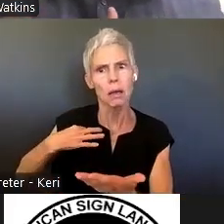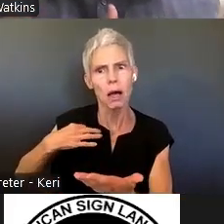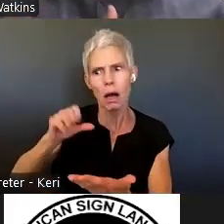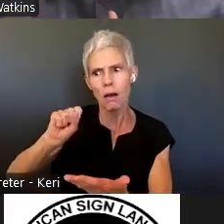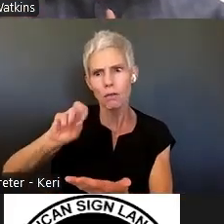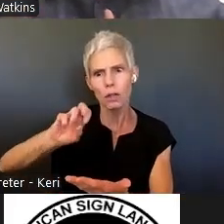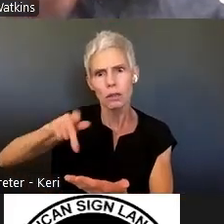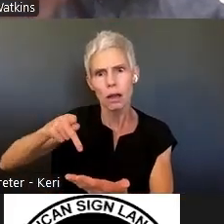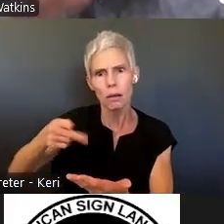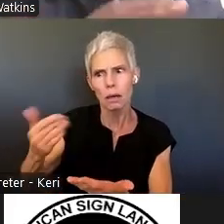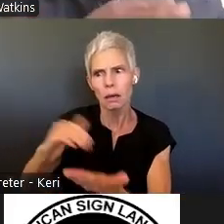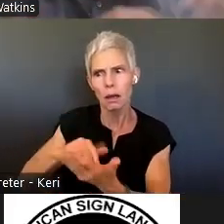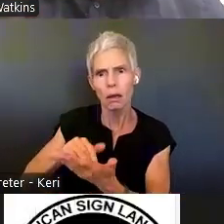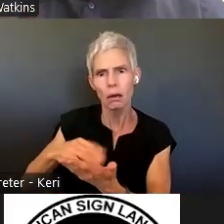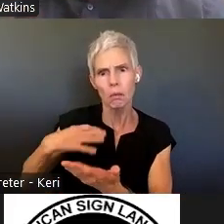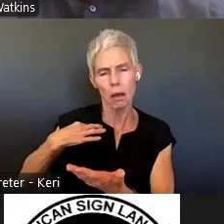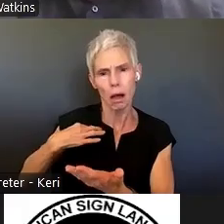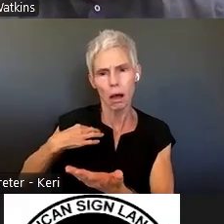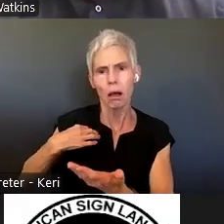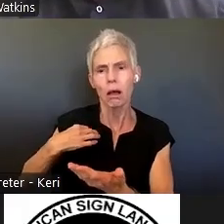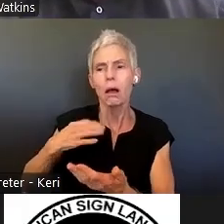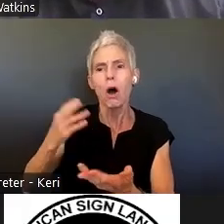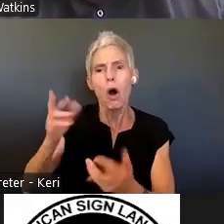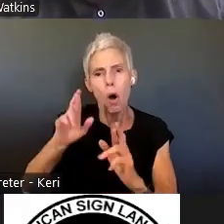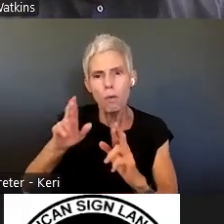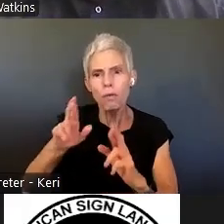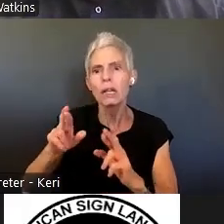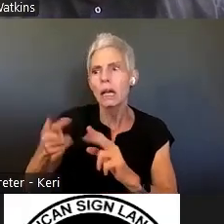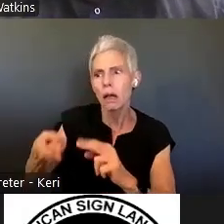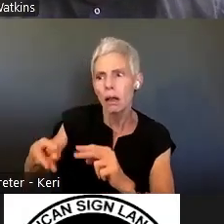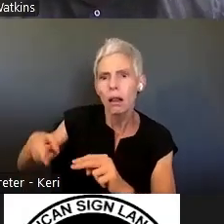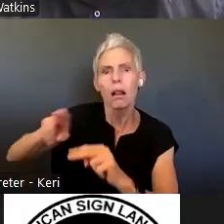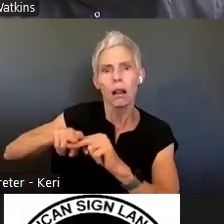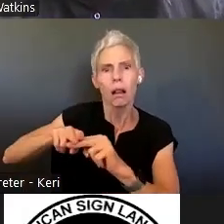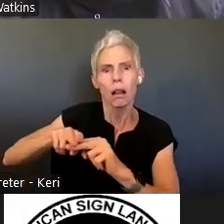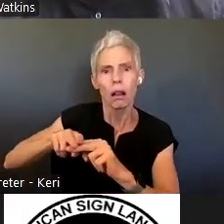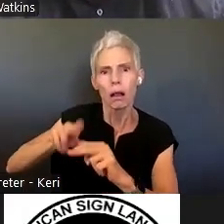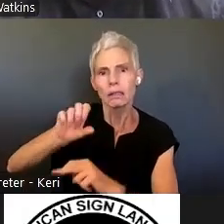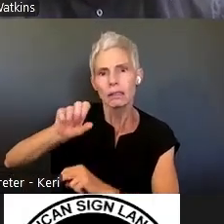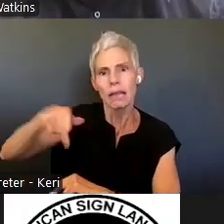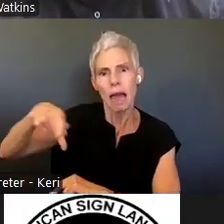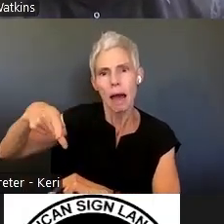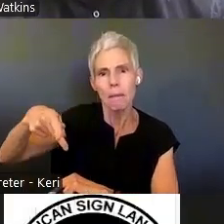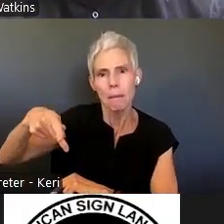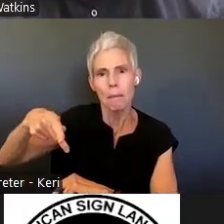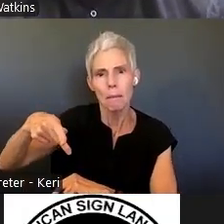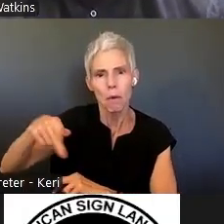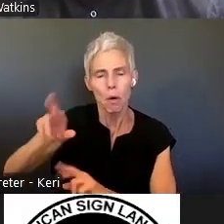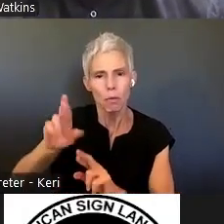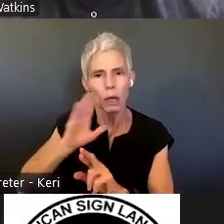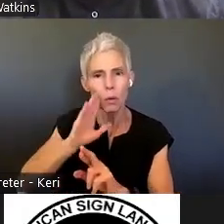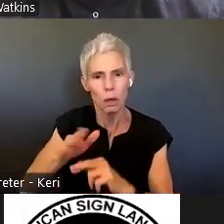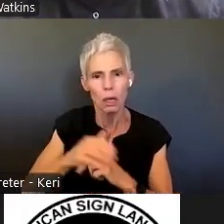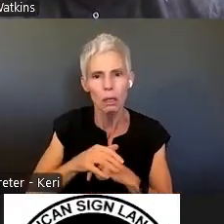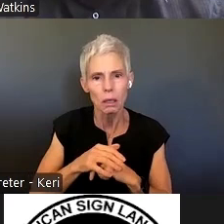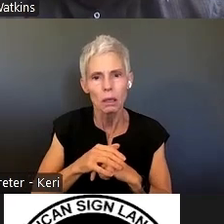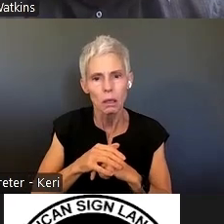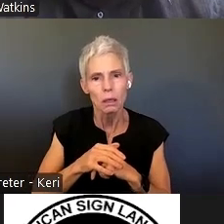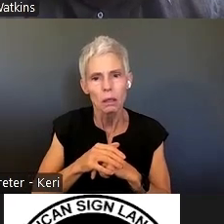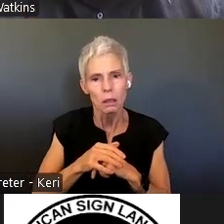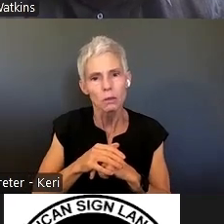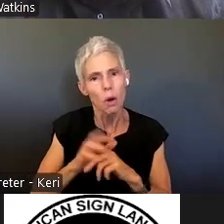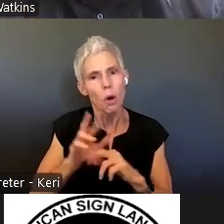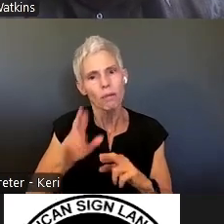essentially the rent increasing will reduce the money they have left. So that would be a direct increase in their